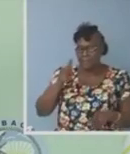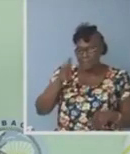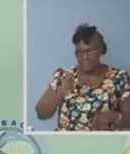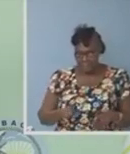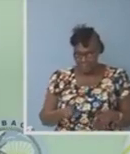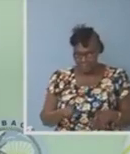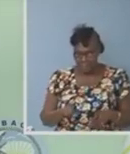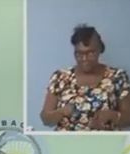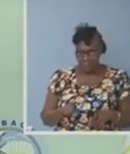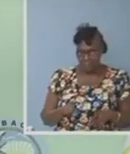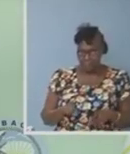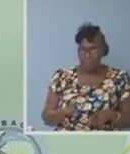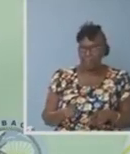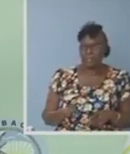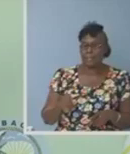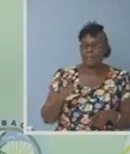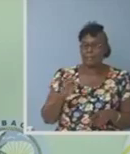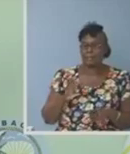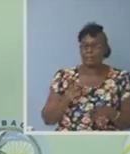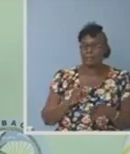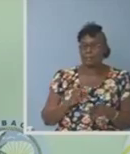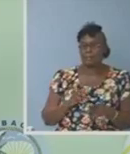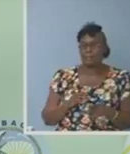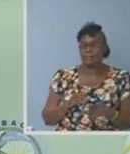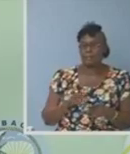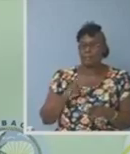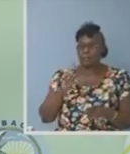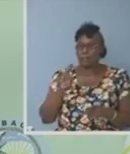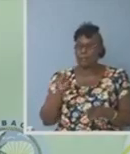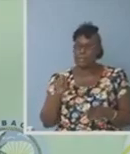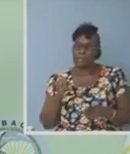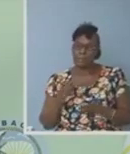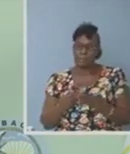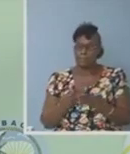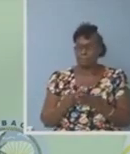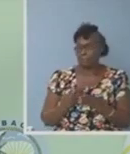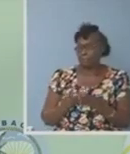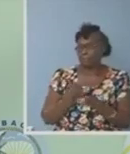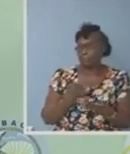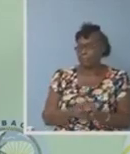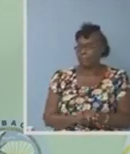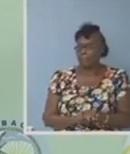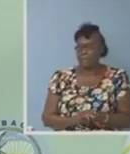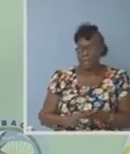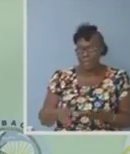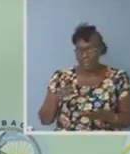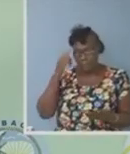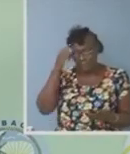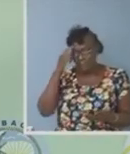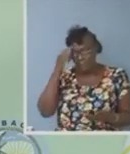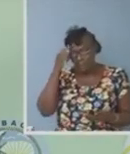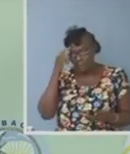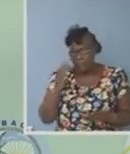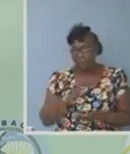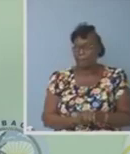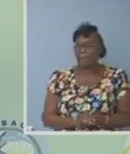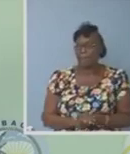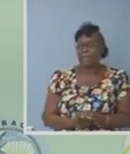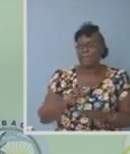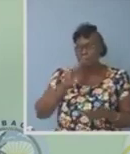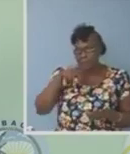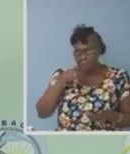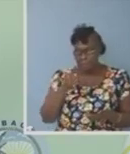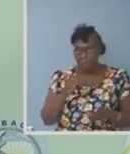foreign exchange. And the government has taken the decision to inject additional